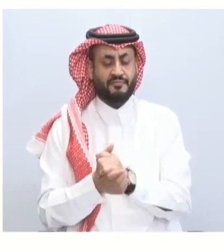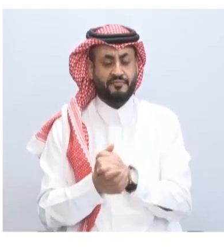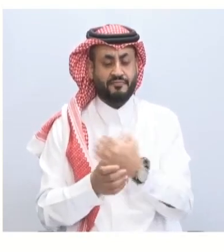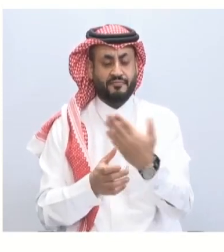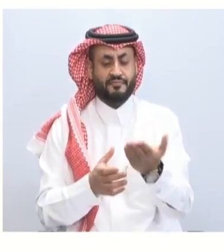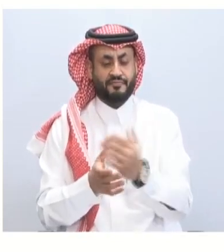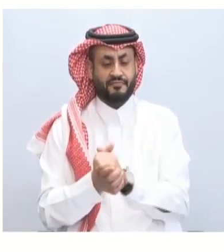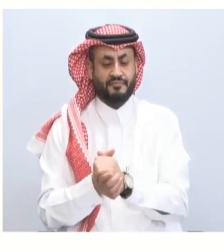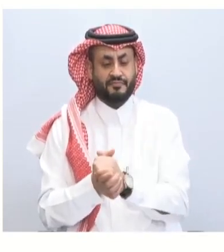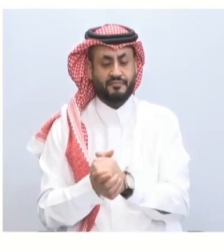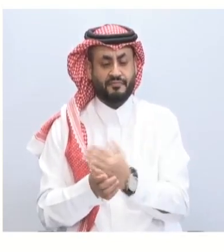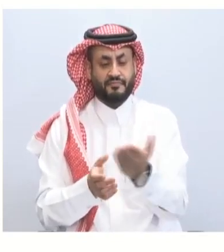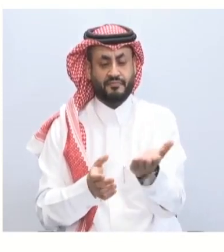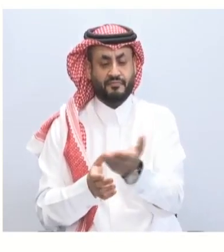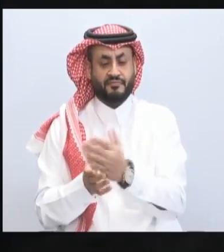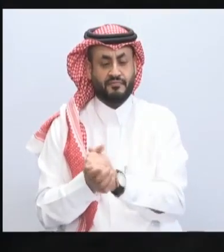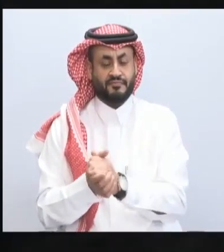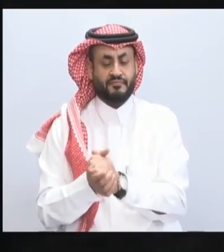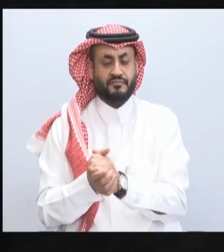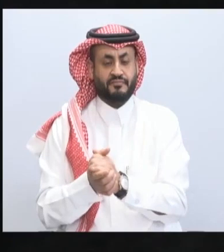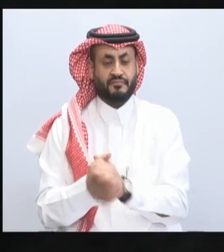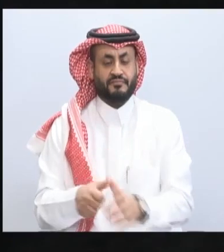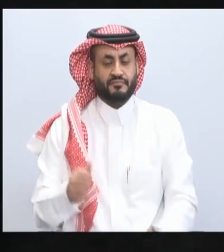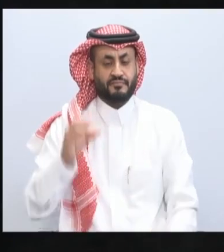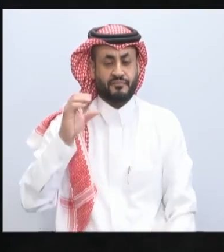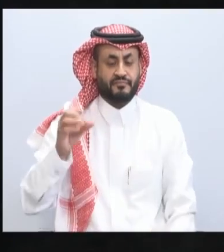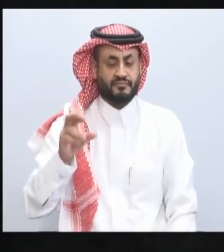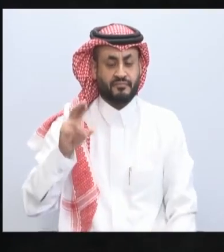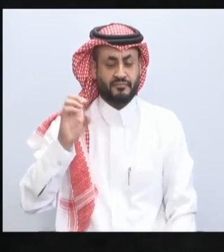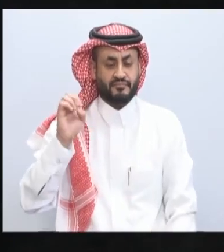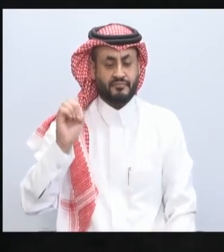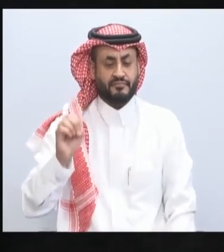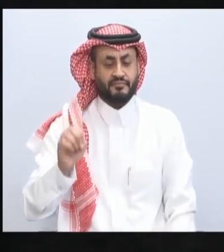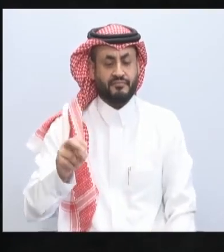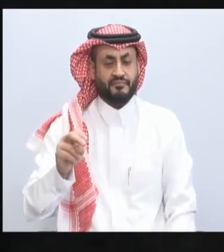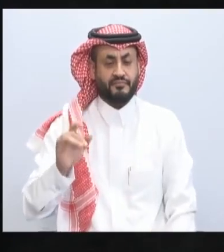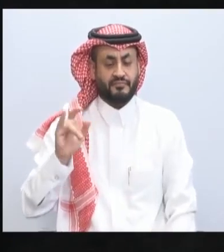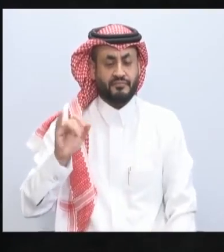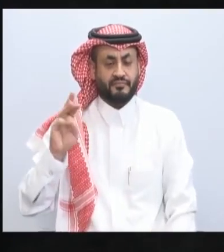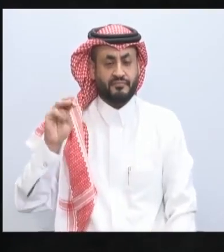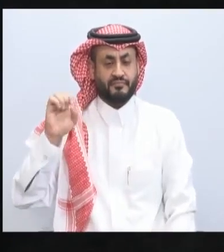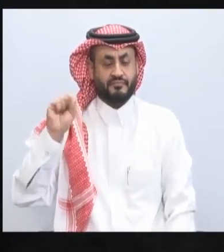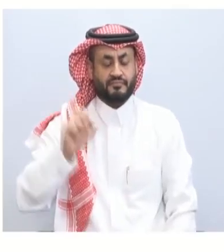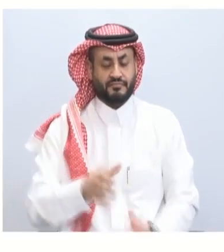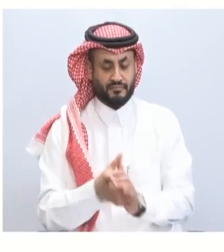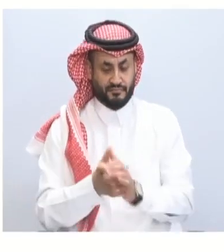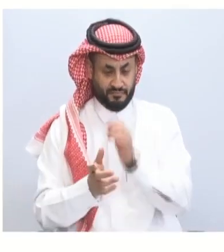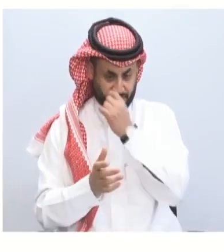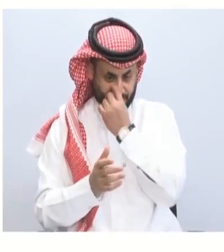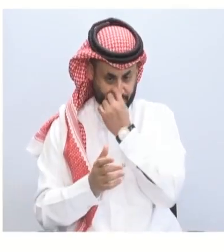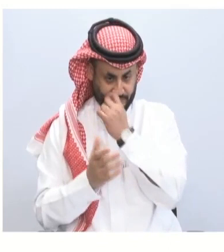that we have here the word acronyms that has the same or the close meaning to abbreviation and has definitely